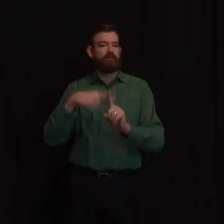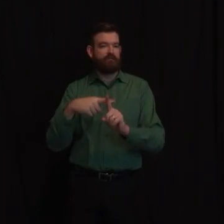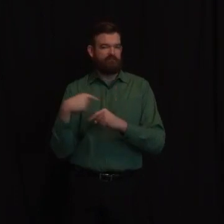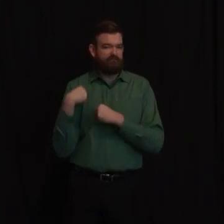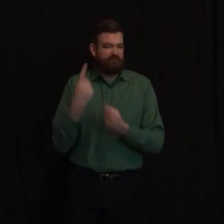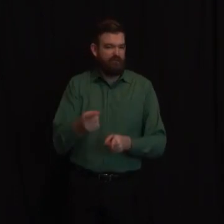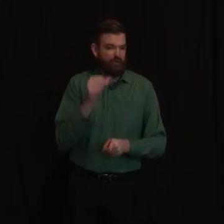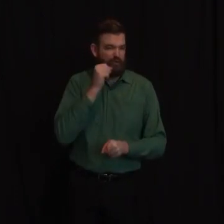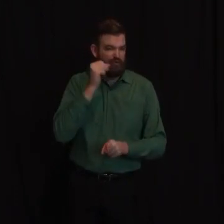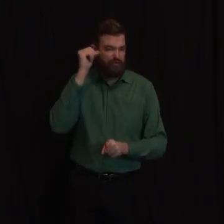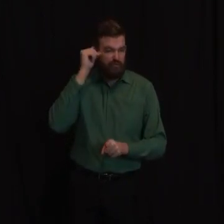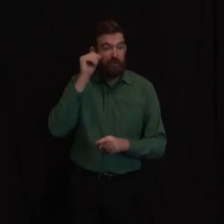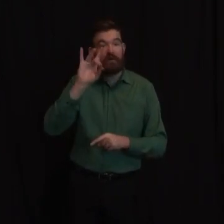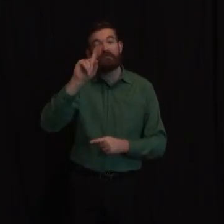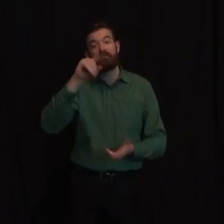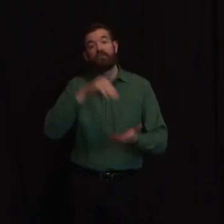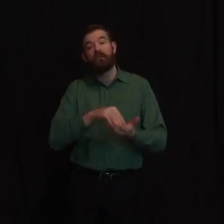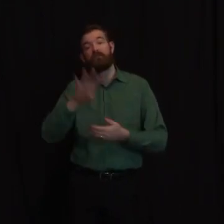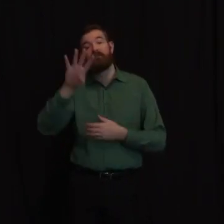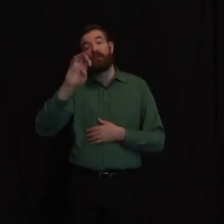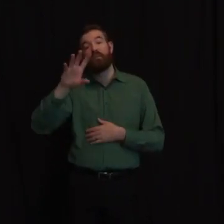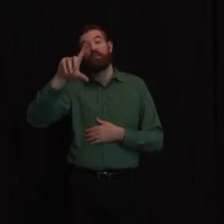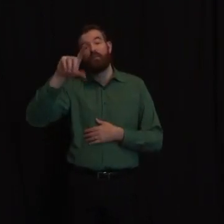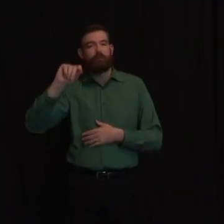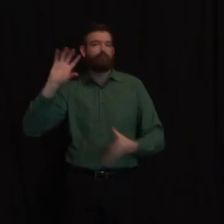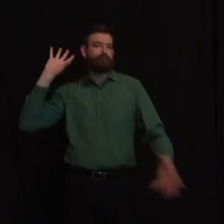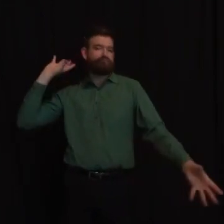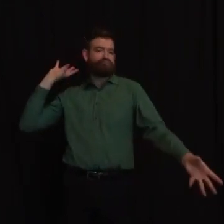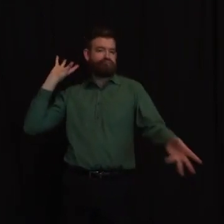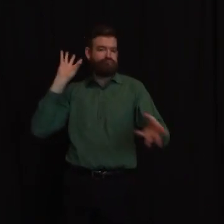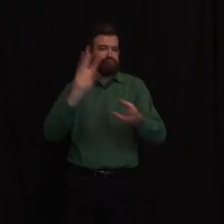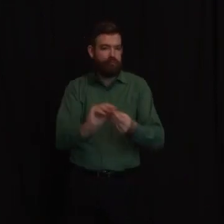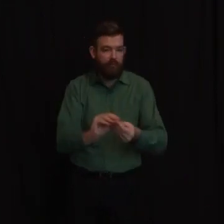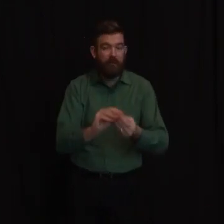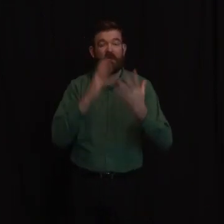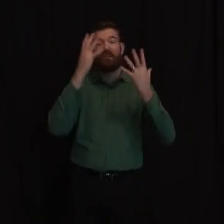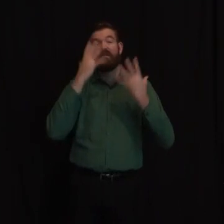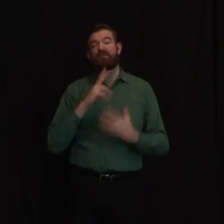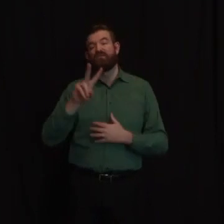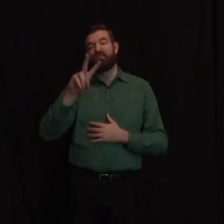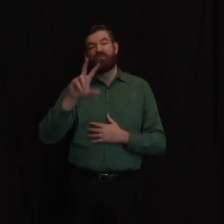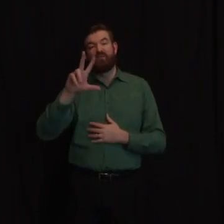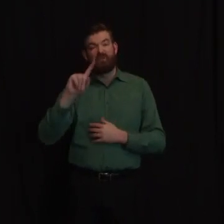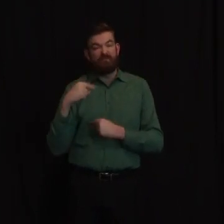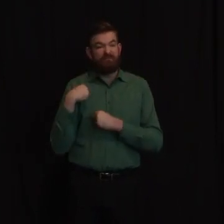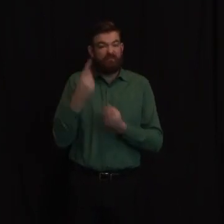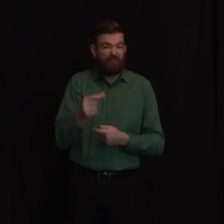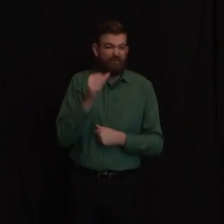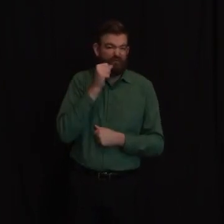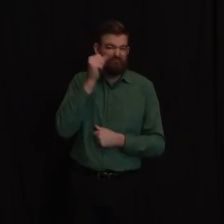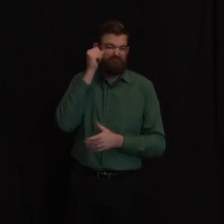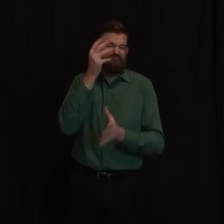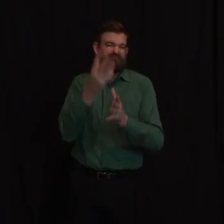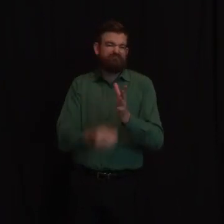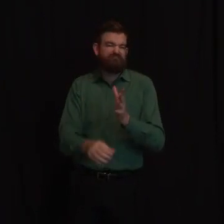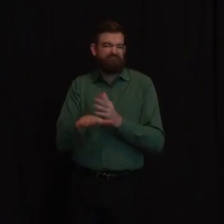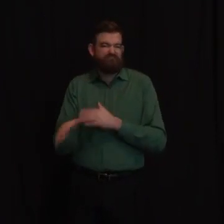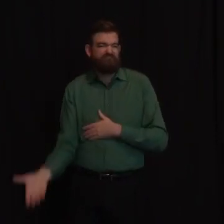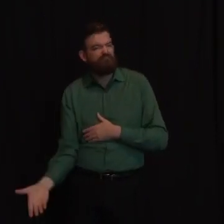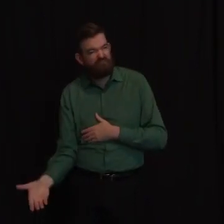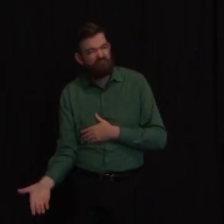81,420 cases in our state. And sadly, 231 new deaths have been reported to the department. There